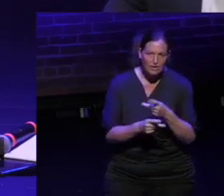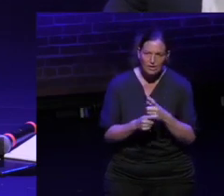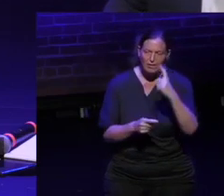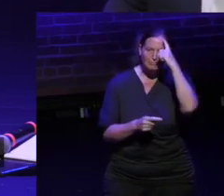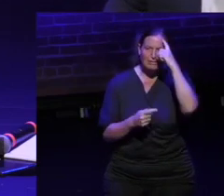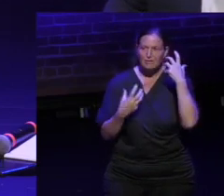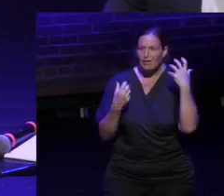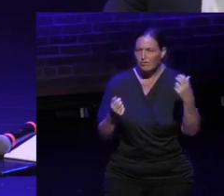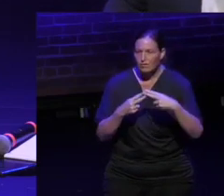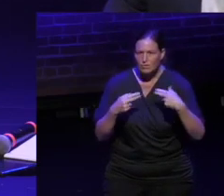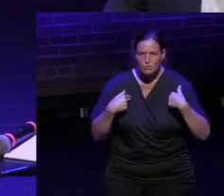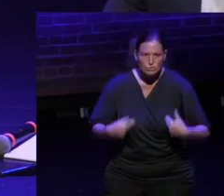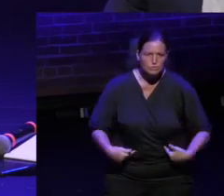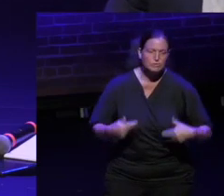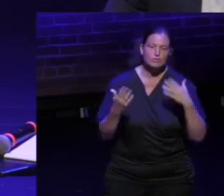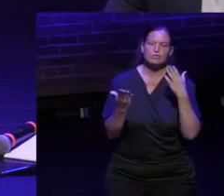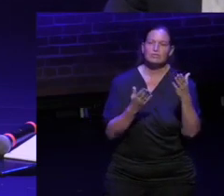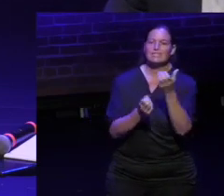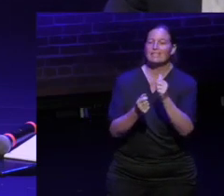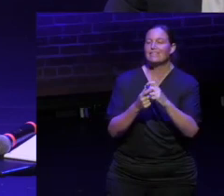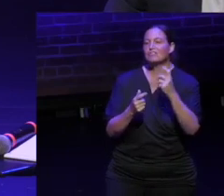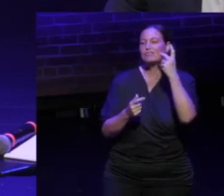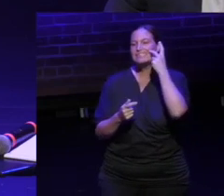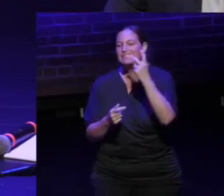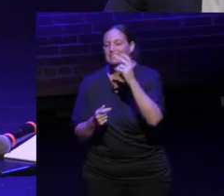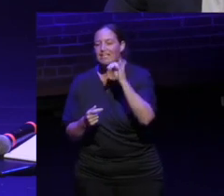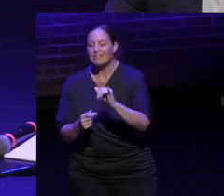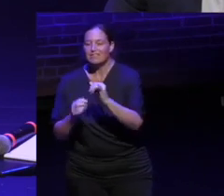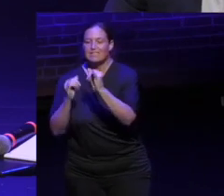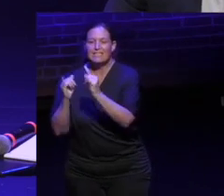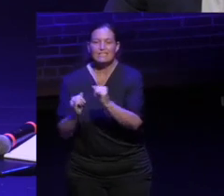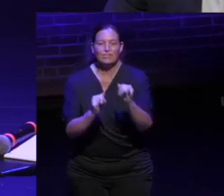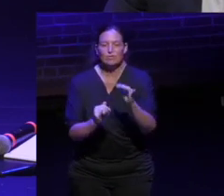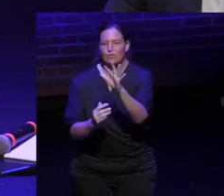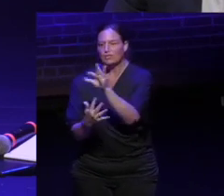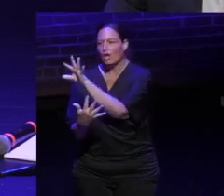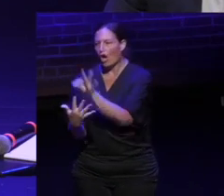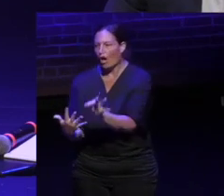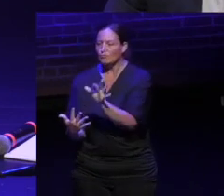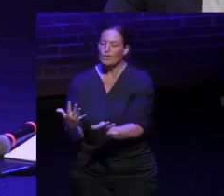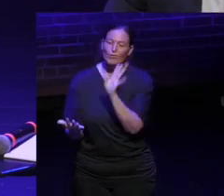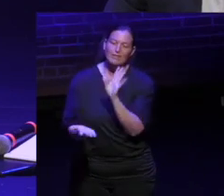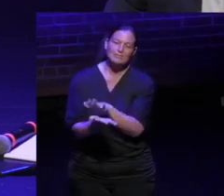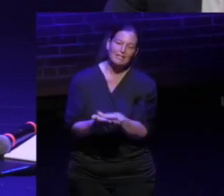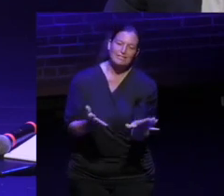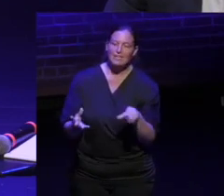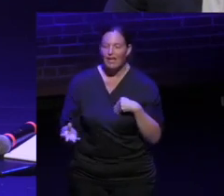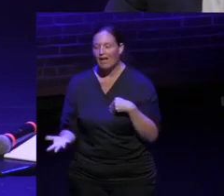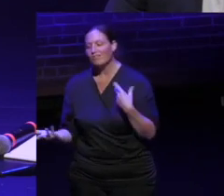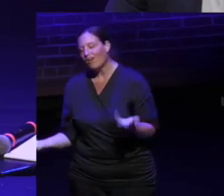human services. Anything that is seen as optional or a nice to have or a